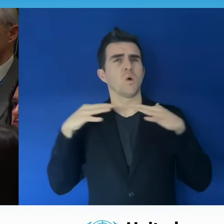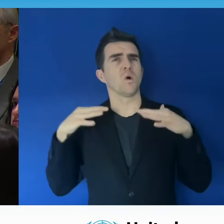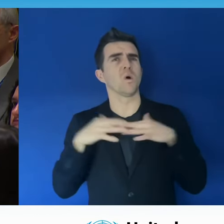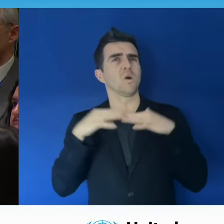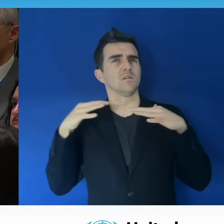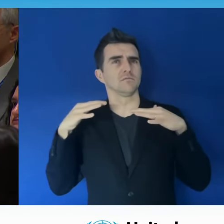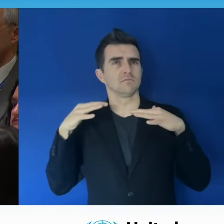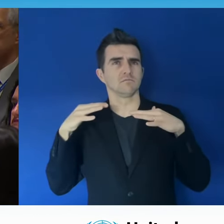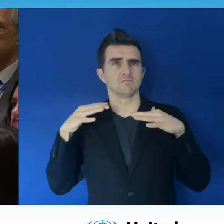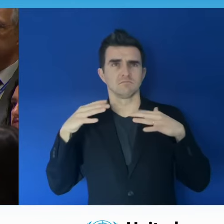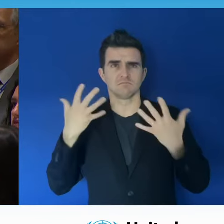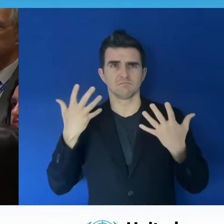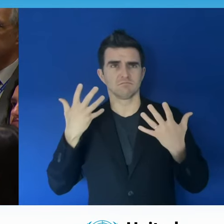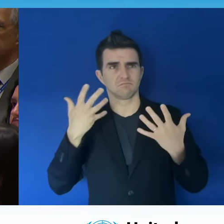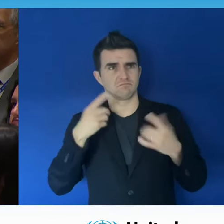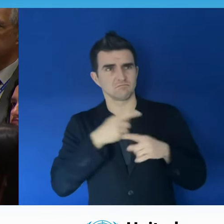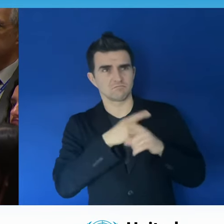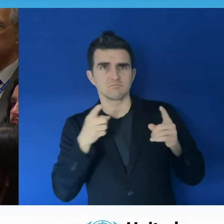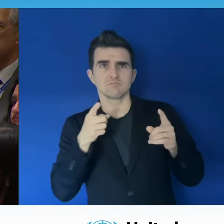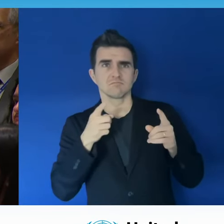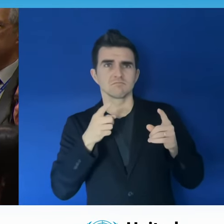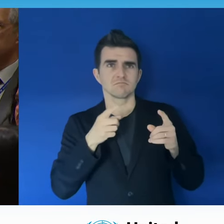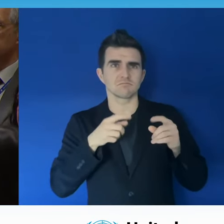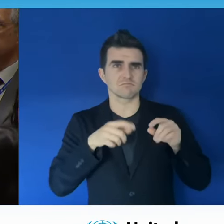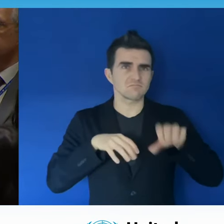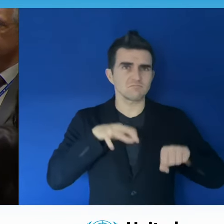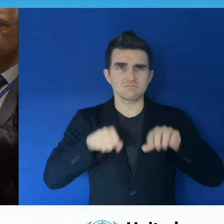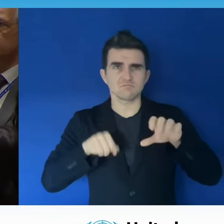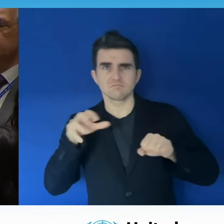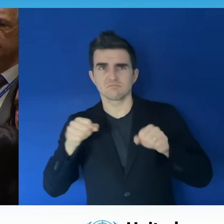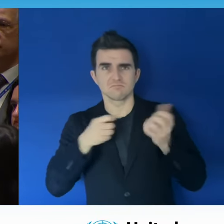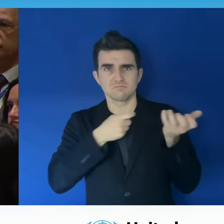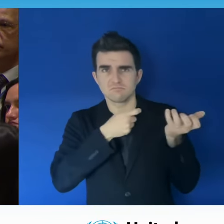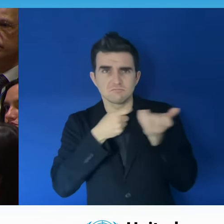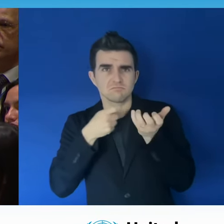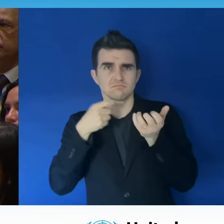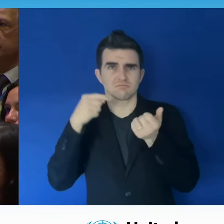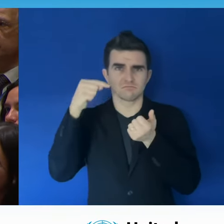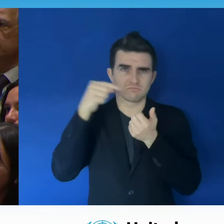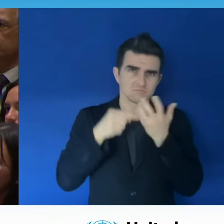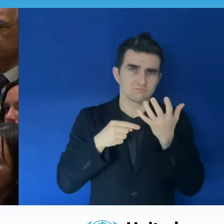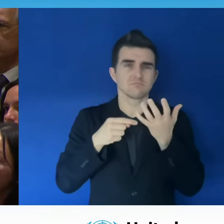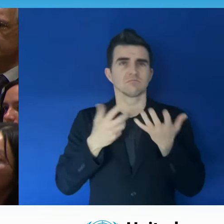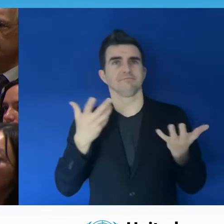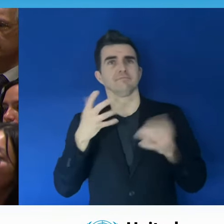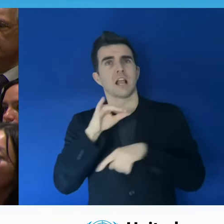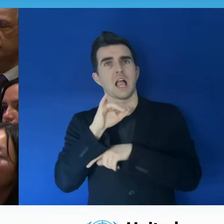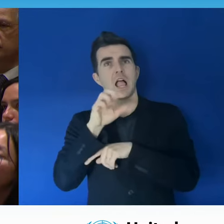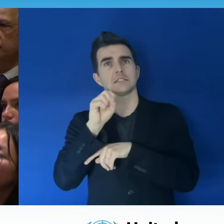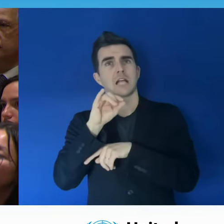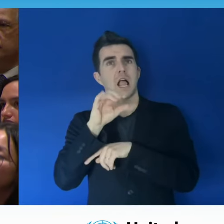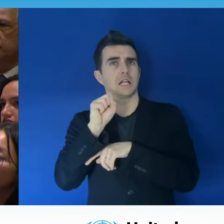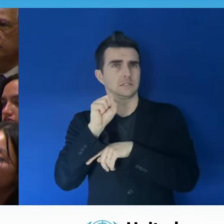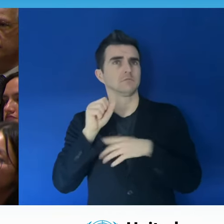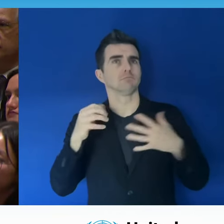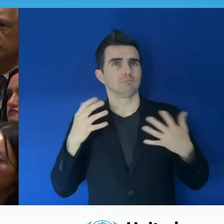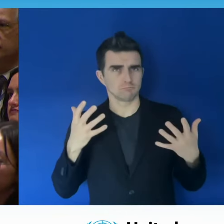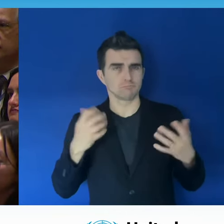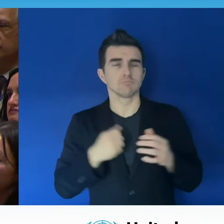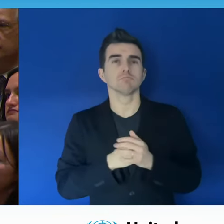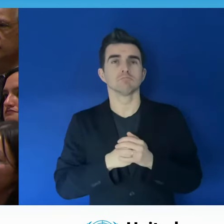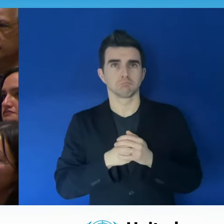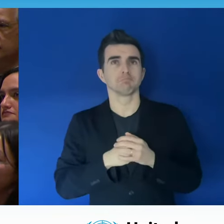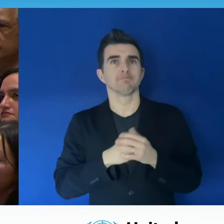ISIS. However, terrorism has created thousands of displaced persons and orphans and destroyed infrastructure, particularly in the northern